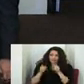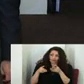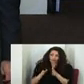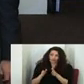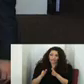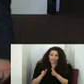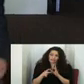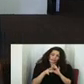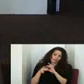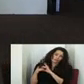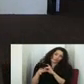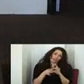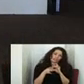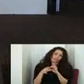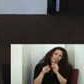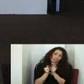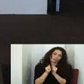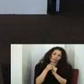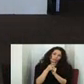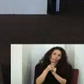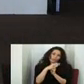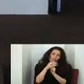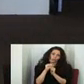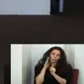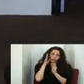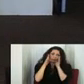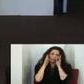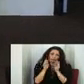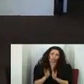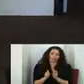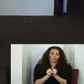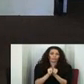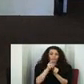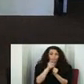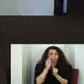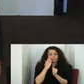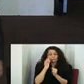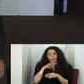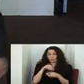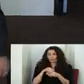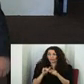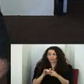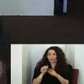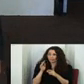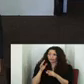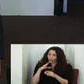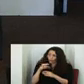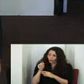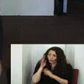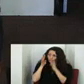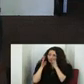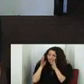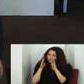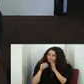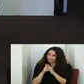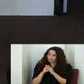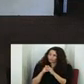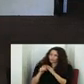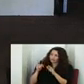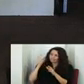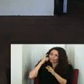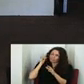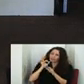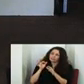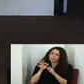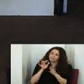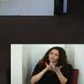in relationship with you, to be a co-creator with you, so that in that co-creation, putting on the mind of Christ, just as